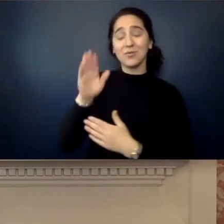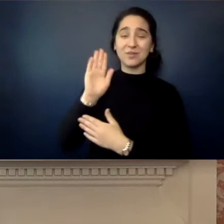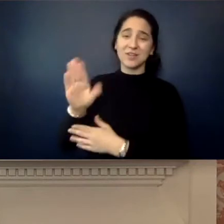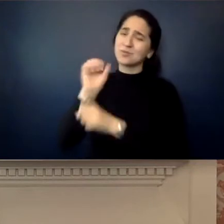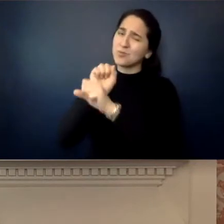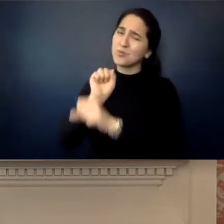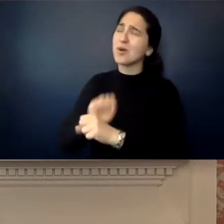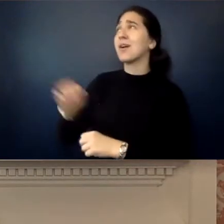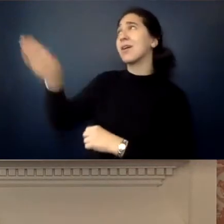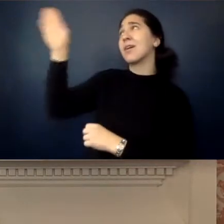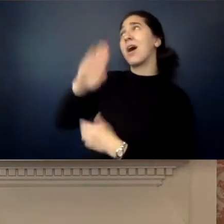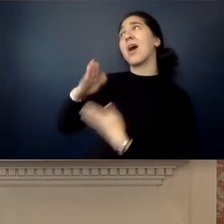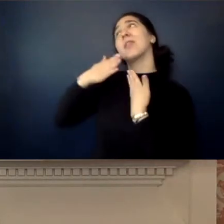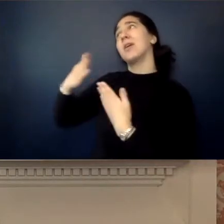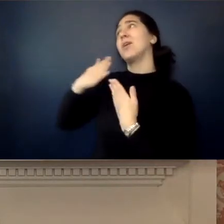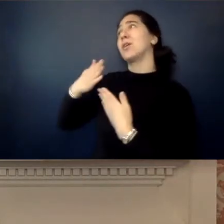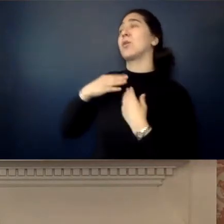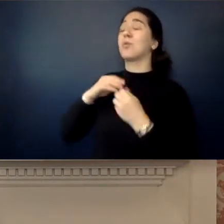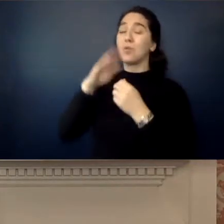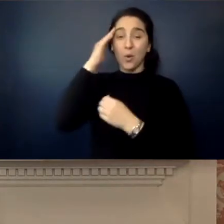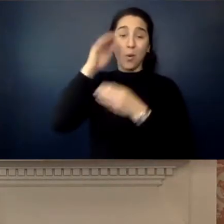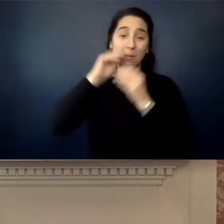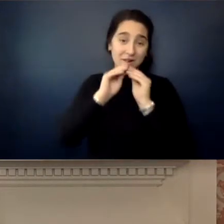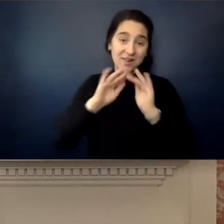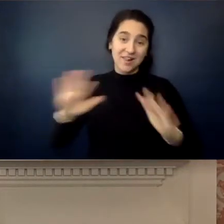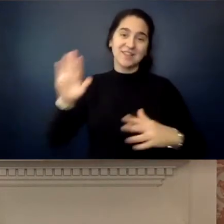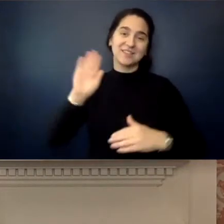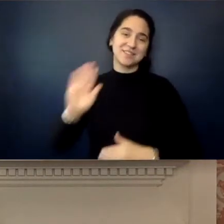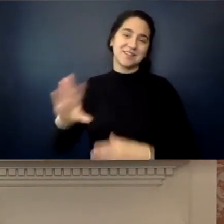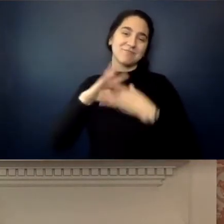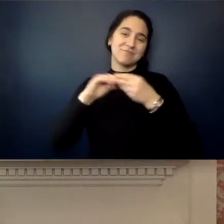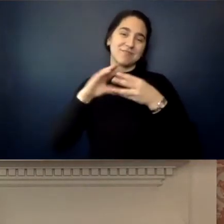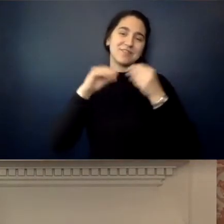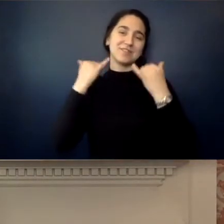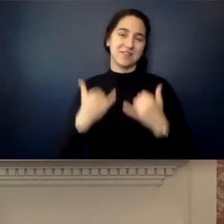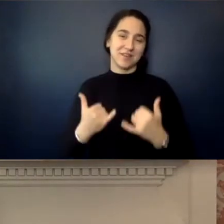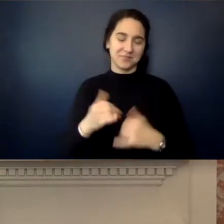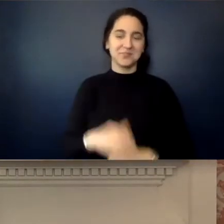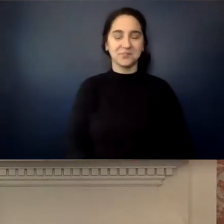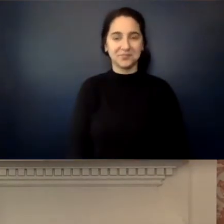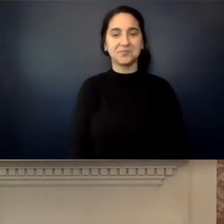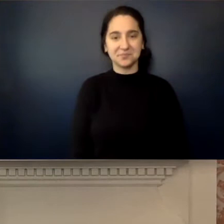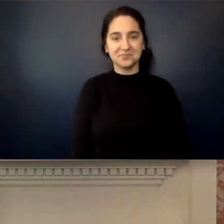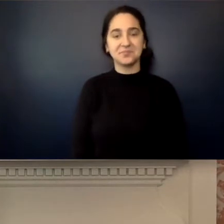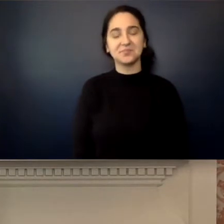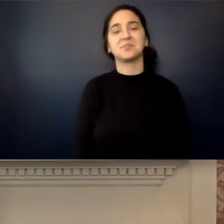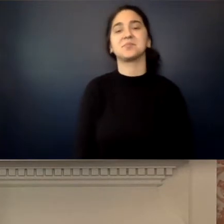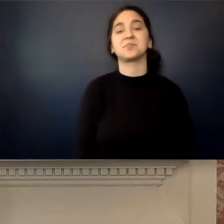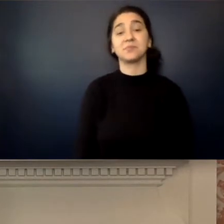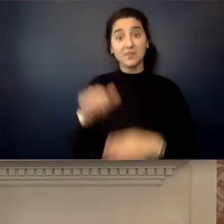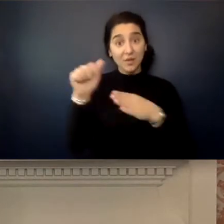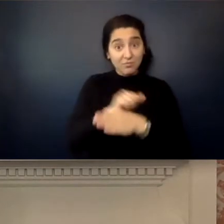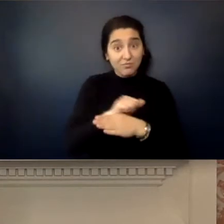morning. We thank God for his ongoing work and know that we will be blessed by his message here today.